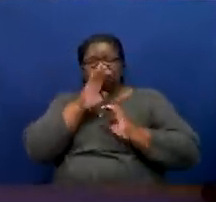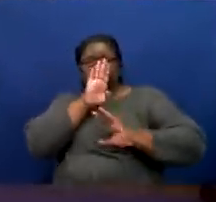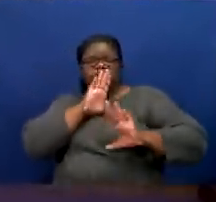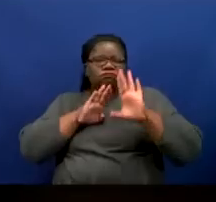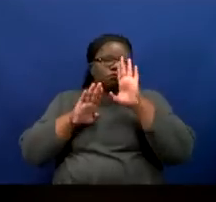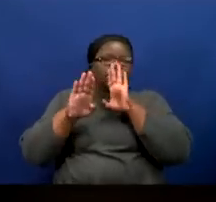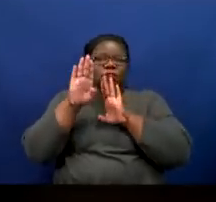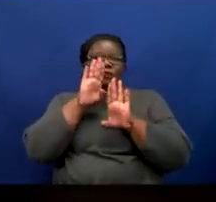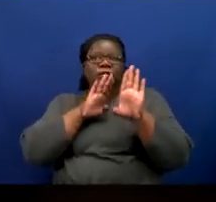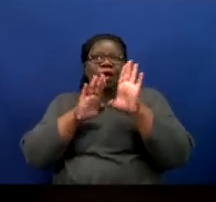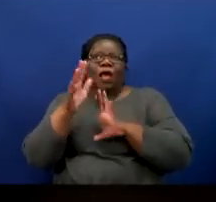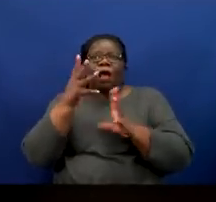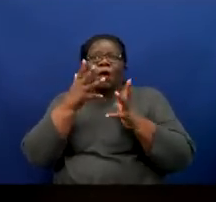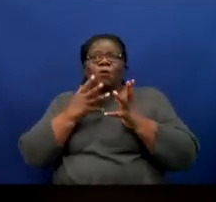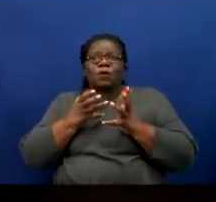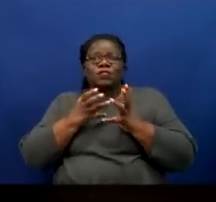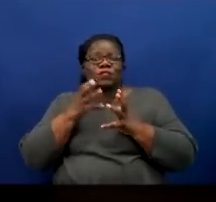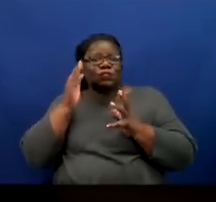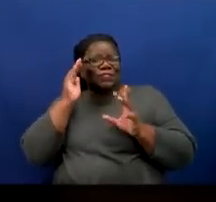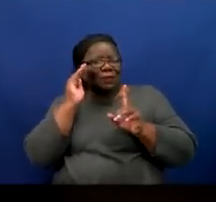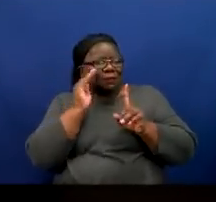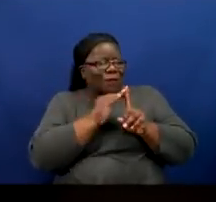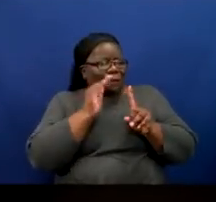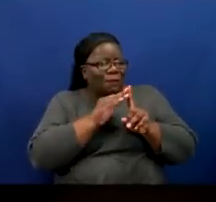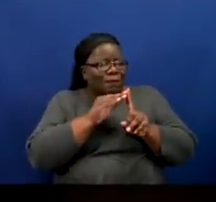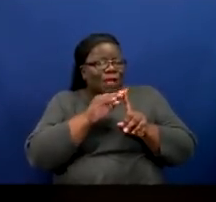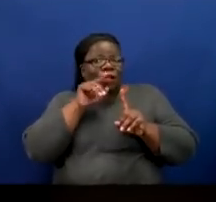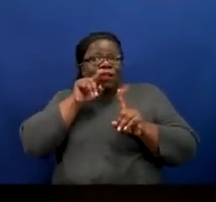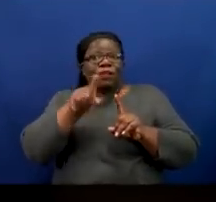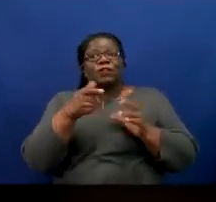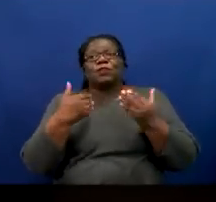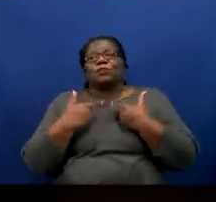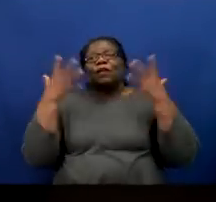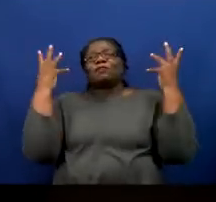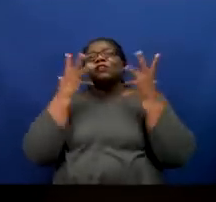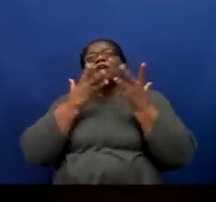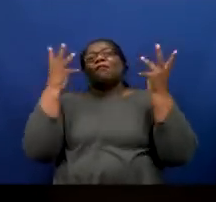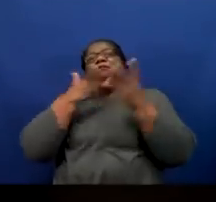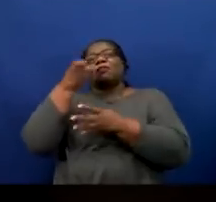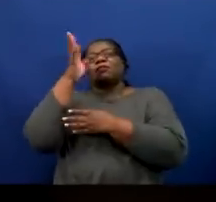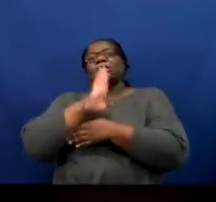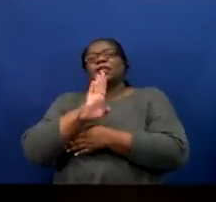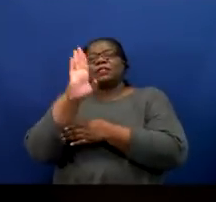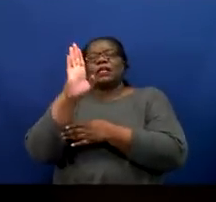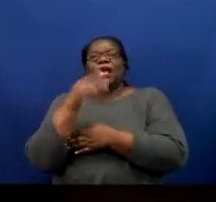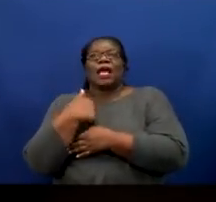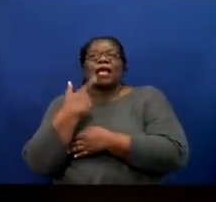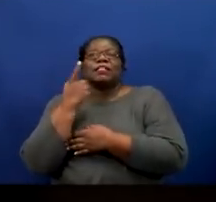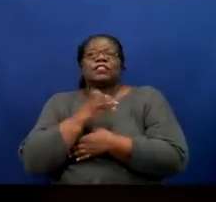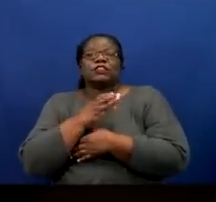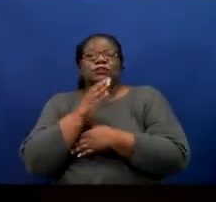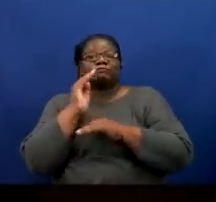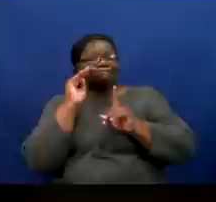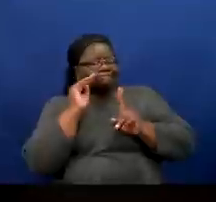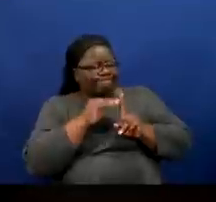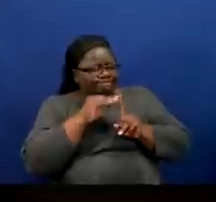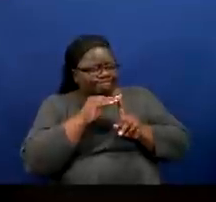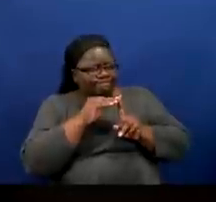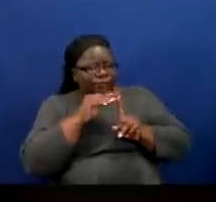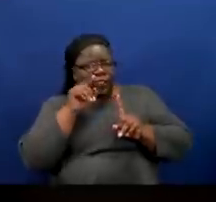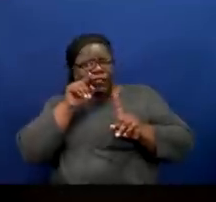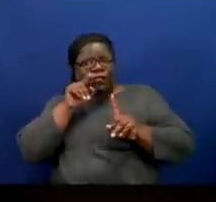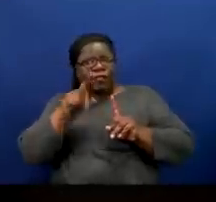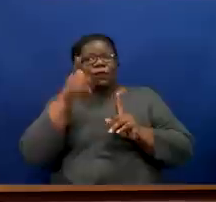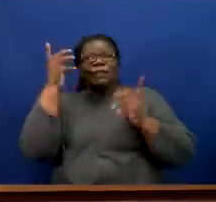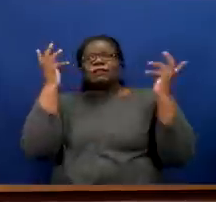frustrated, I want you to just remember you got an awesome God. Come on, I need you to remember you got an awesome